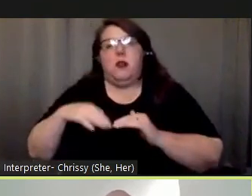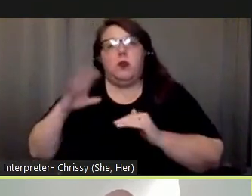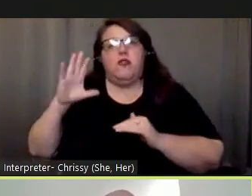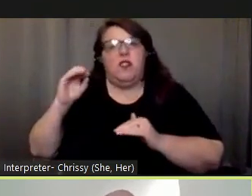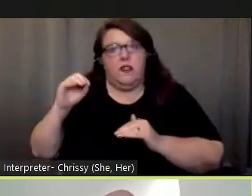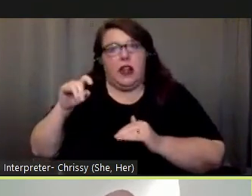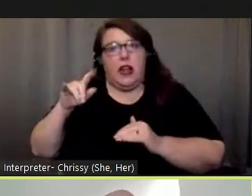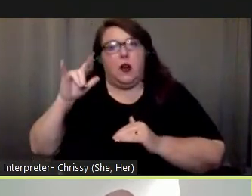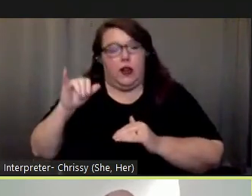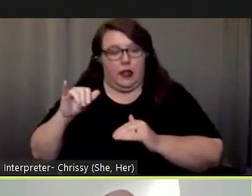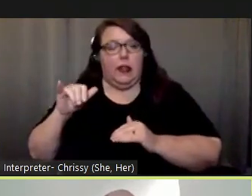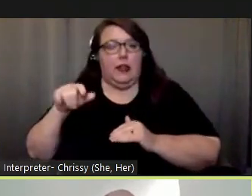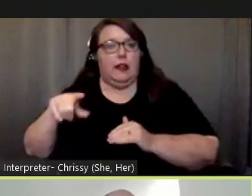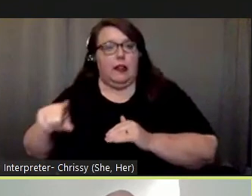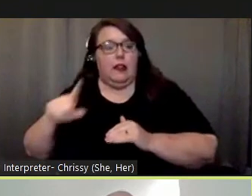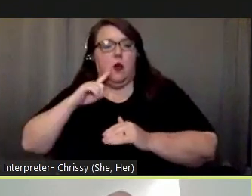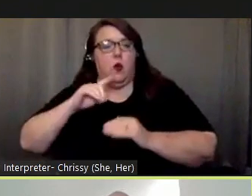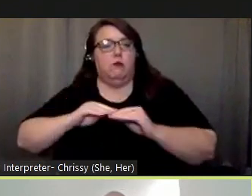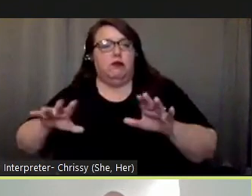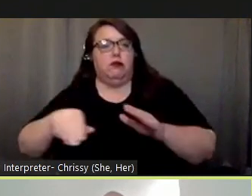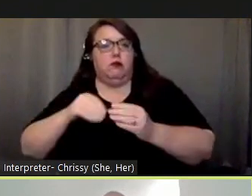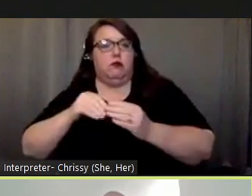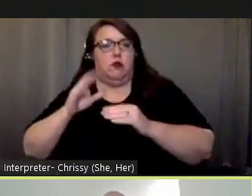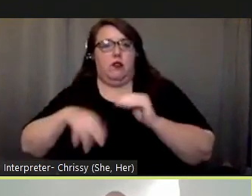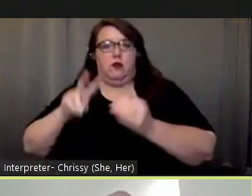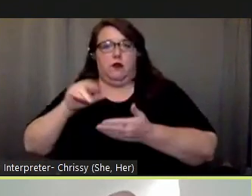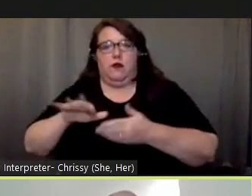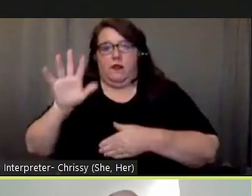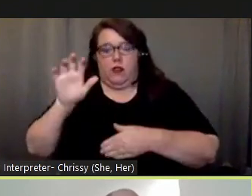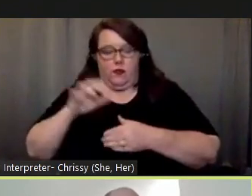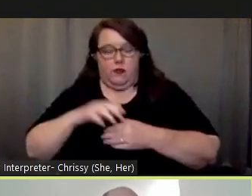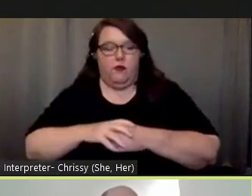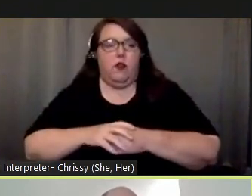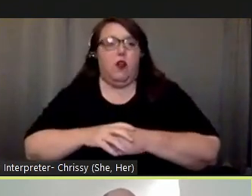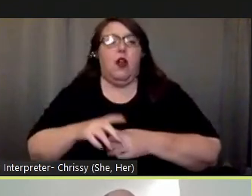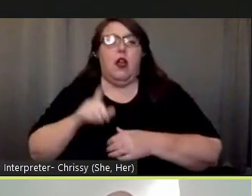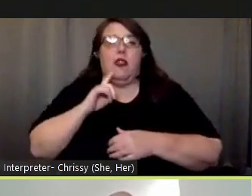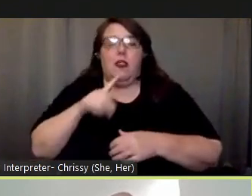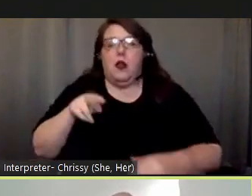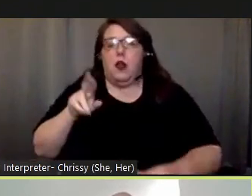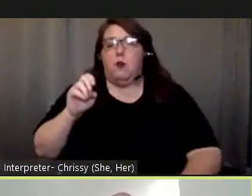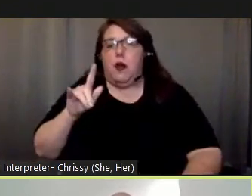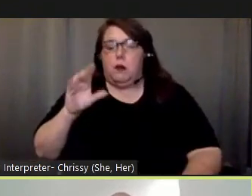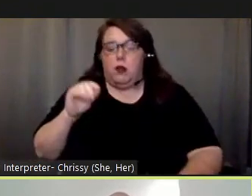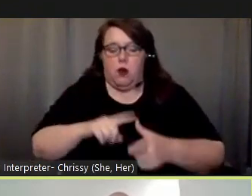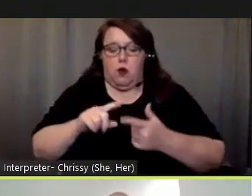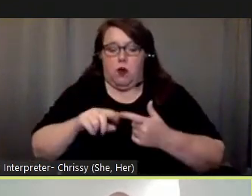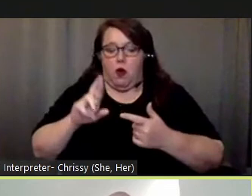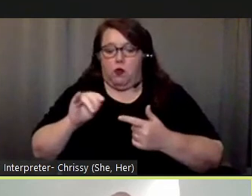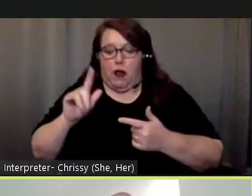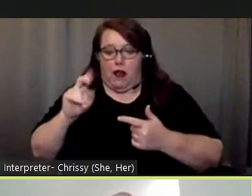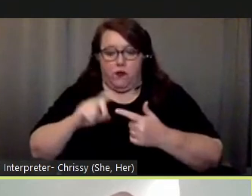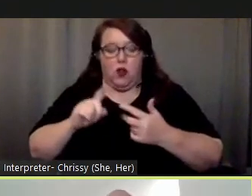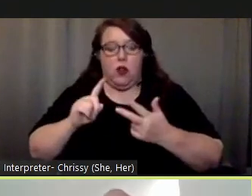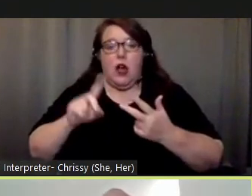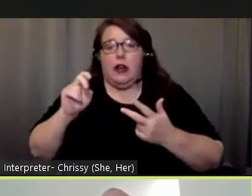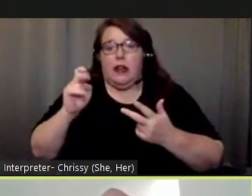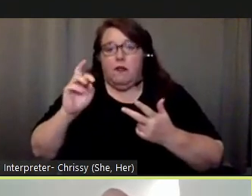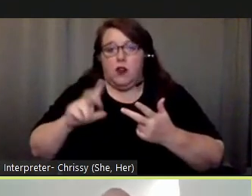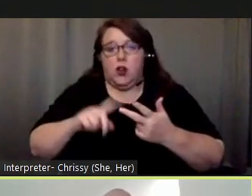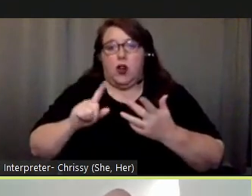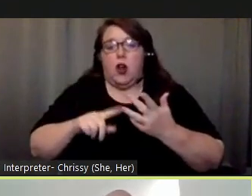than 25,000 doses. We have completed clinics at this point in Pueblo, Rifle, Denver, Aurora, Commerce